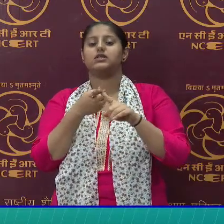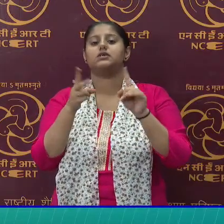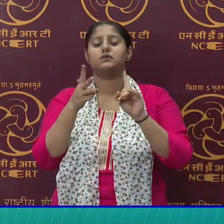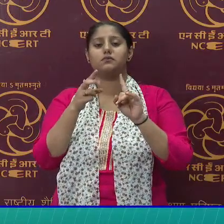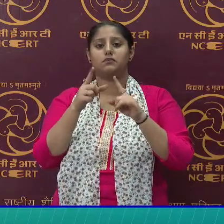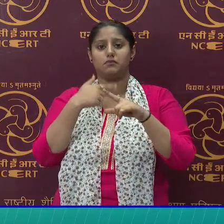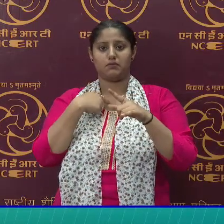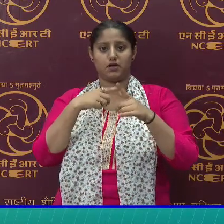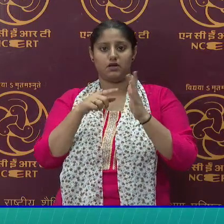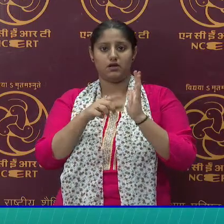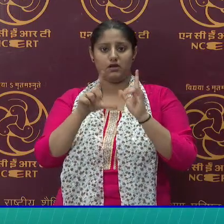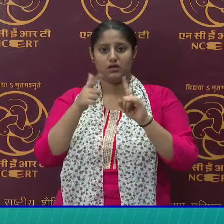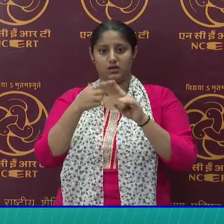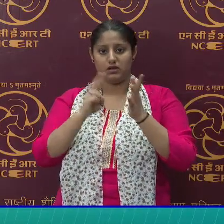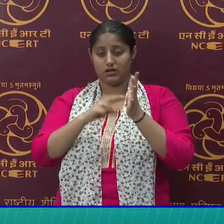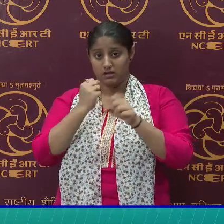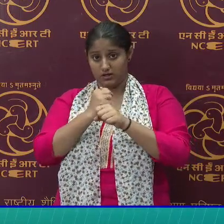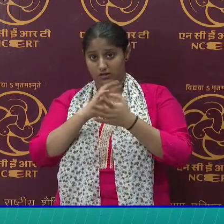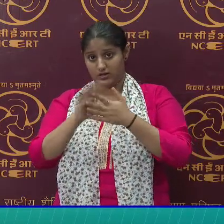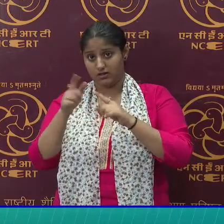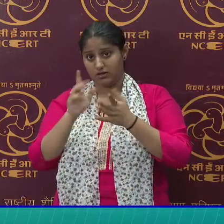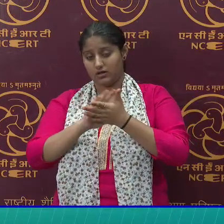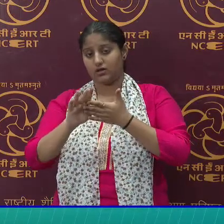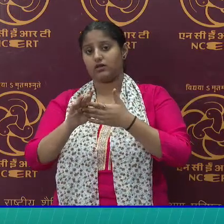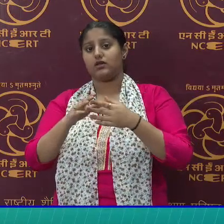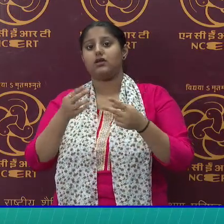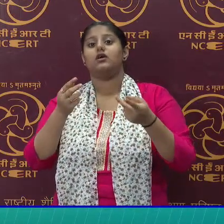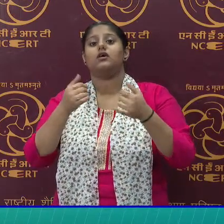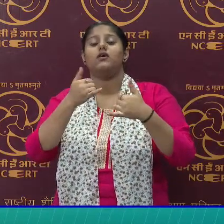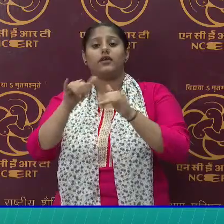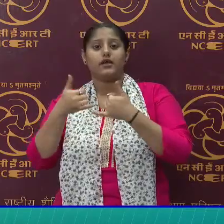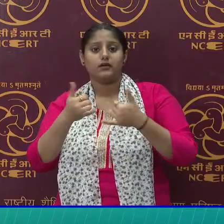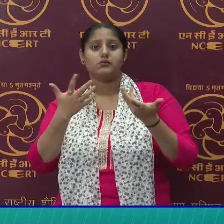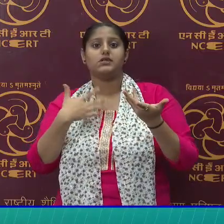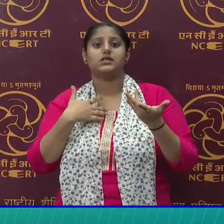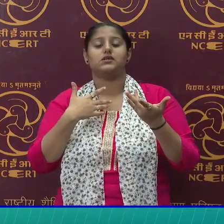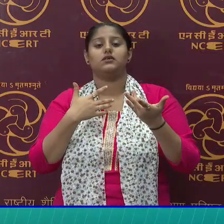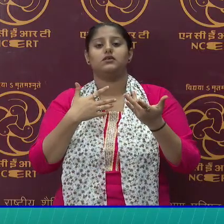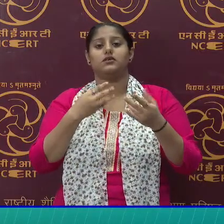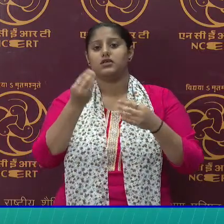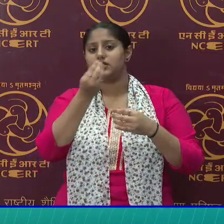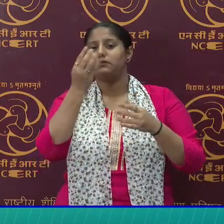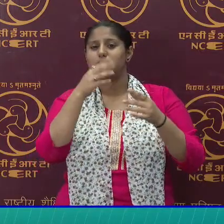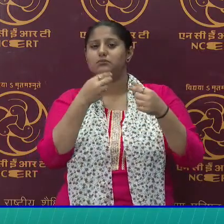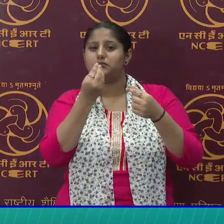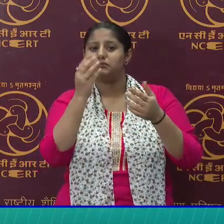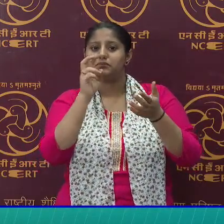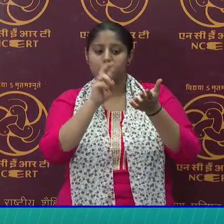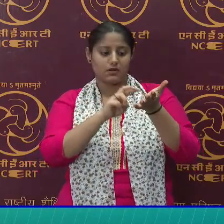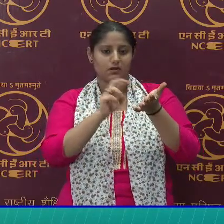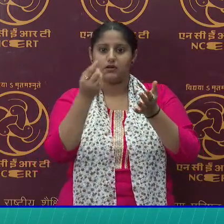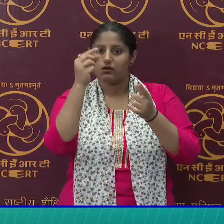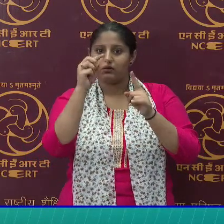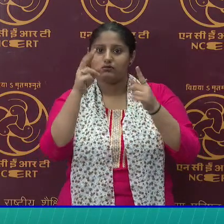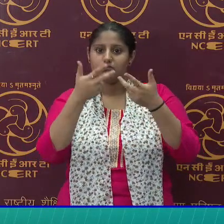World, Fun with Games and Up High. So if you would like to show some sections of from